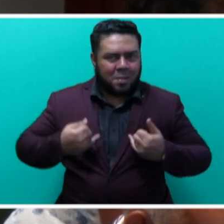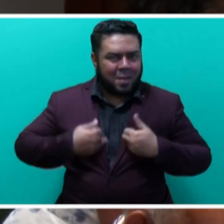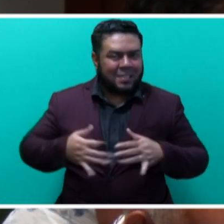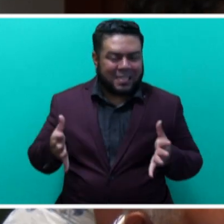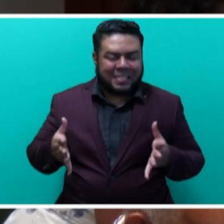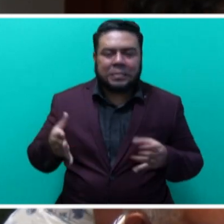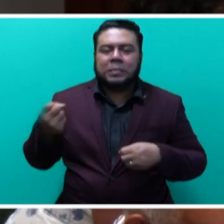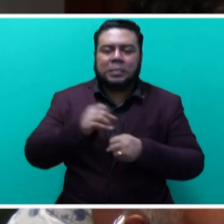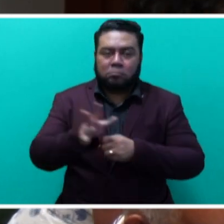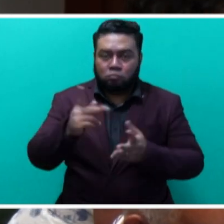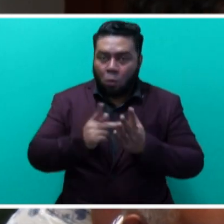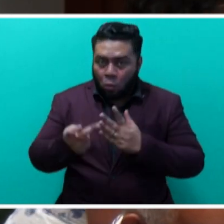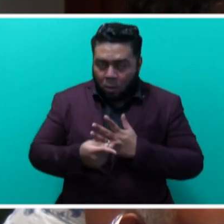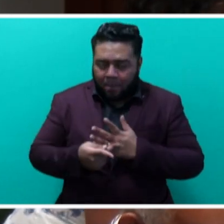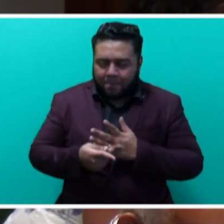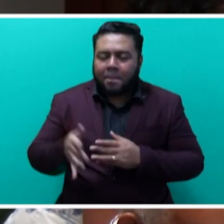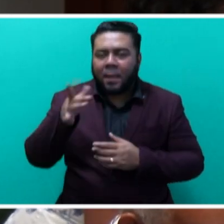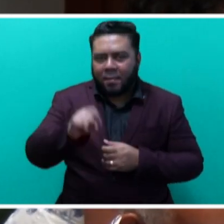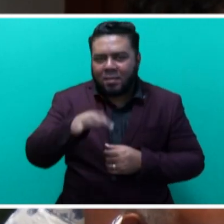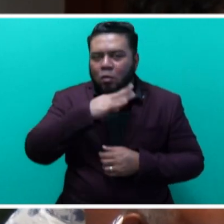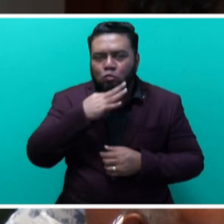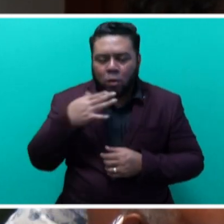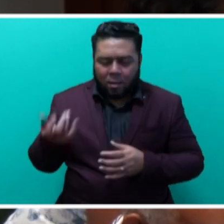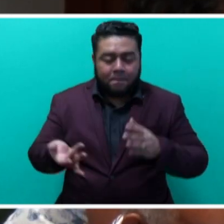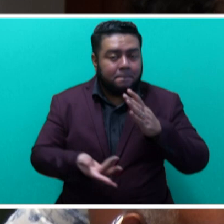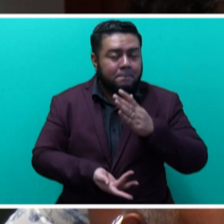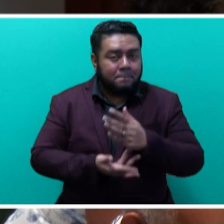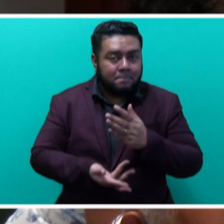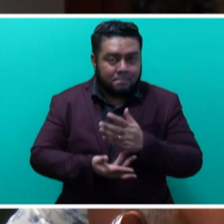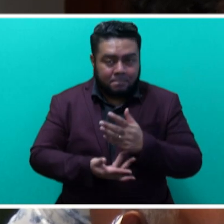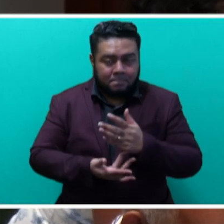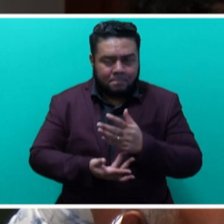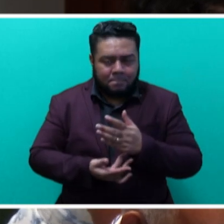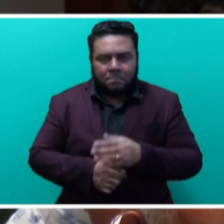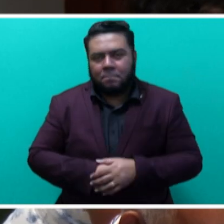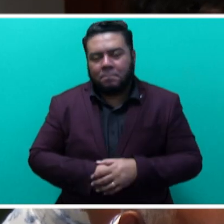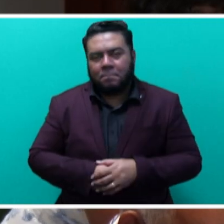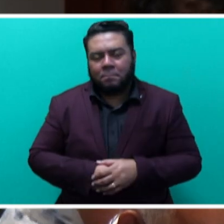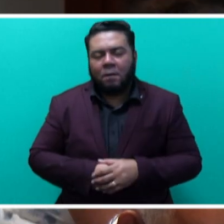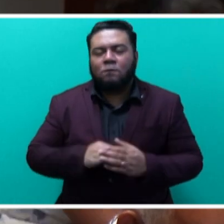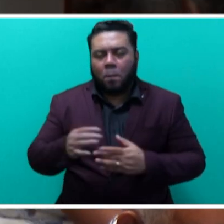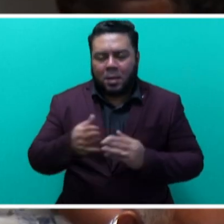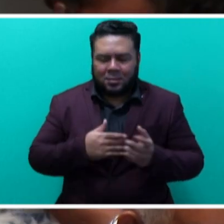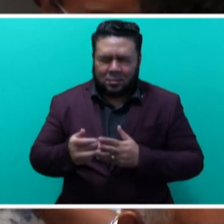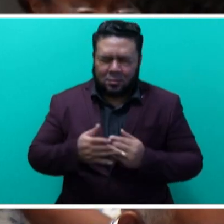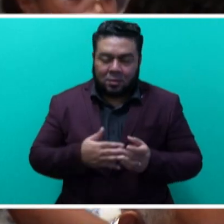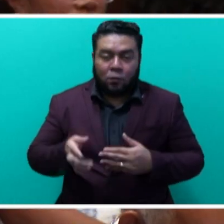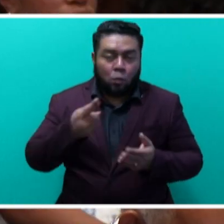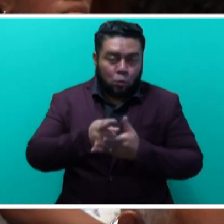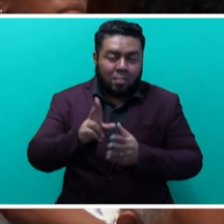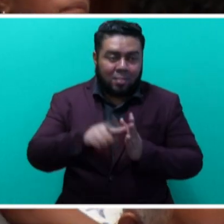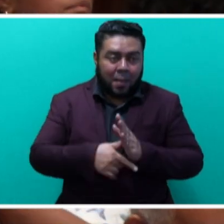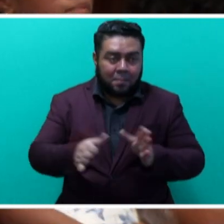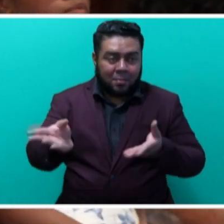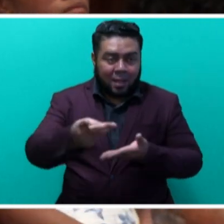scheme using an Israeli automated modular system for management, providing real-time data on